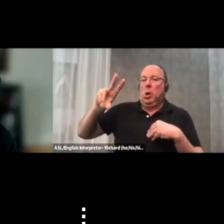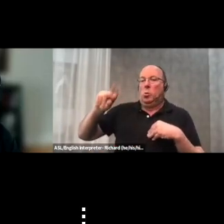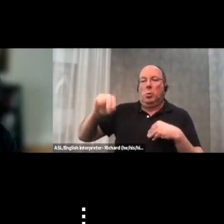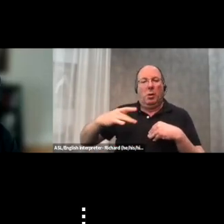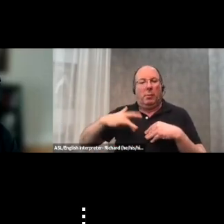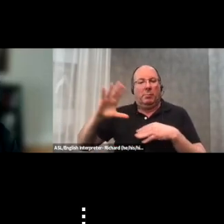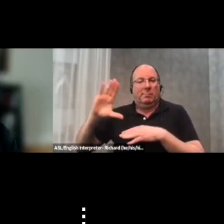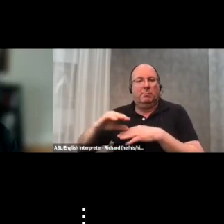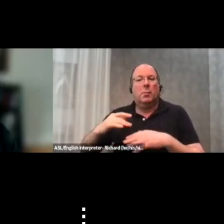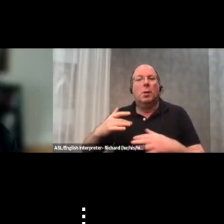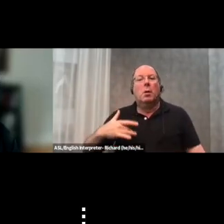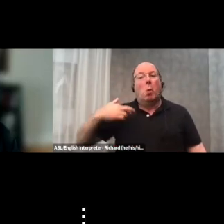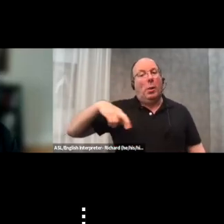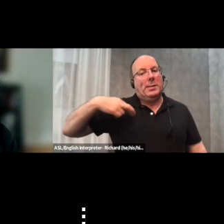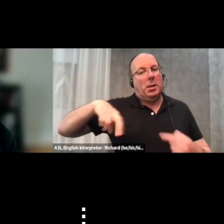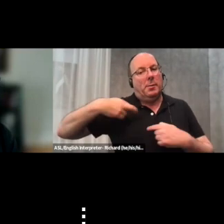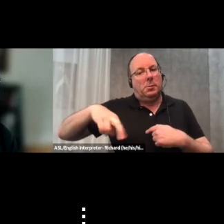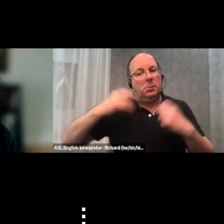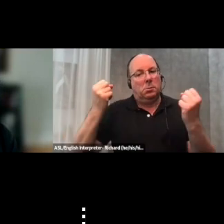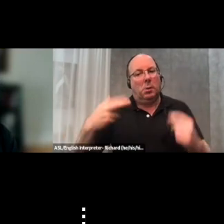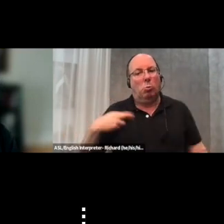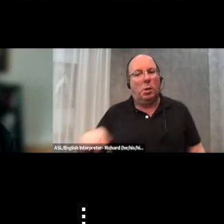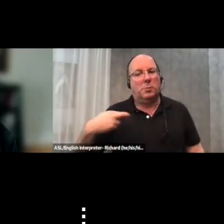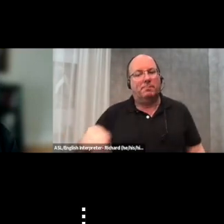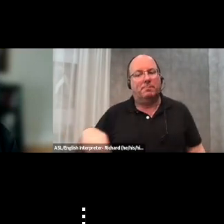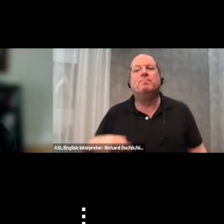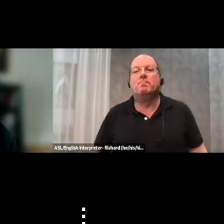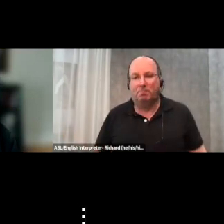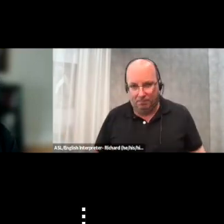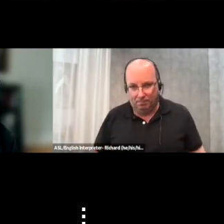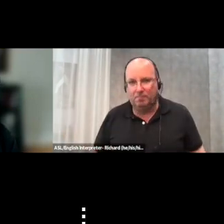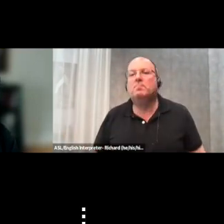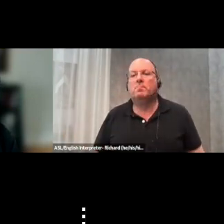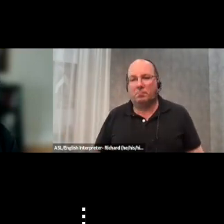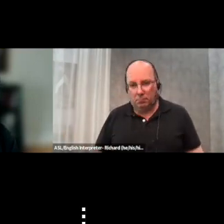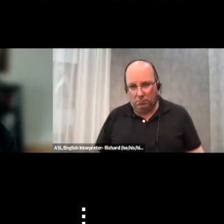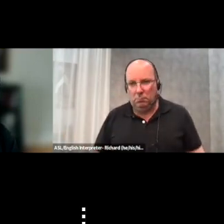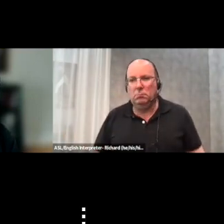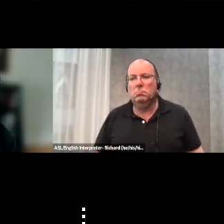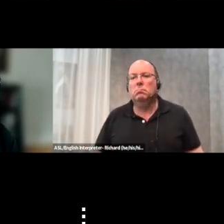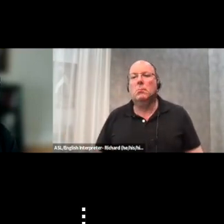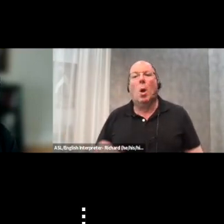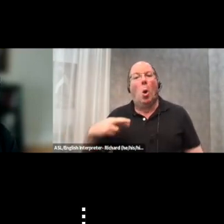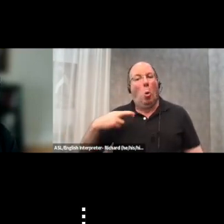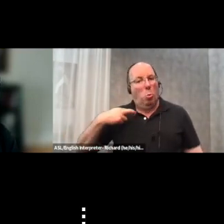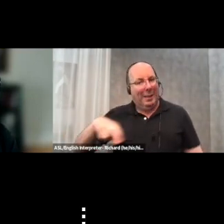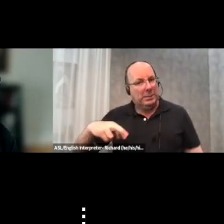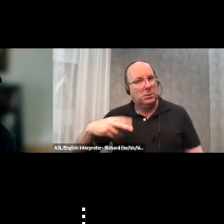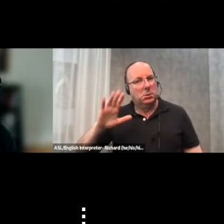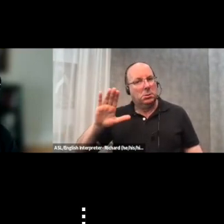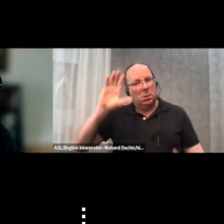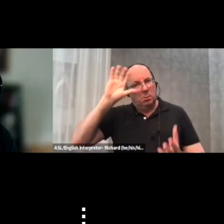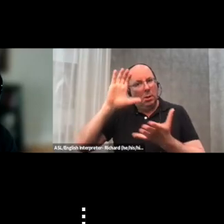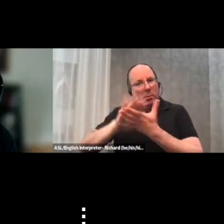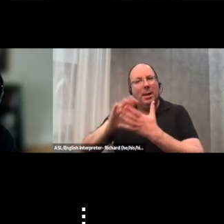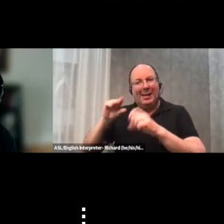Religion. I feel like religion is a big one for a lot of people. Oh, definitely. Yeah. Your religious beliefs can definitely